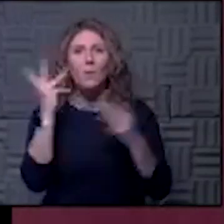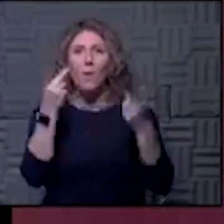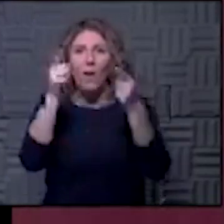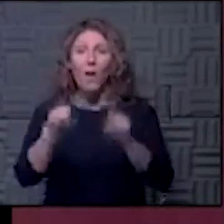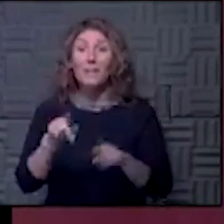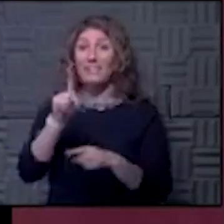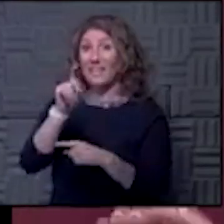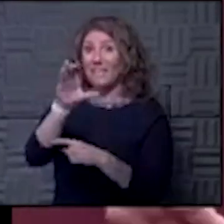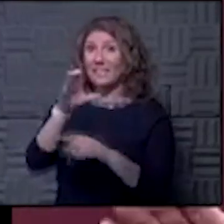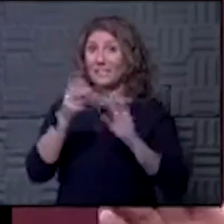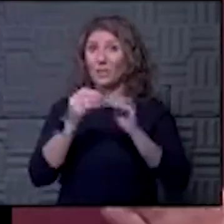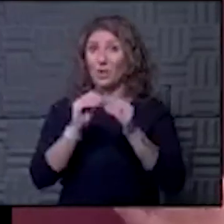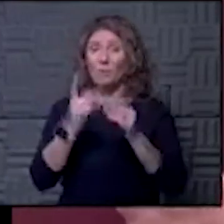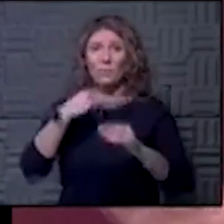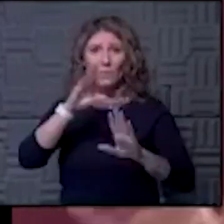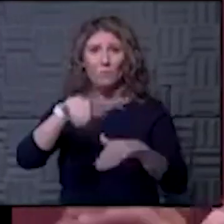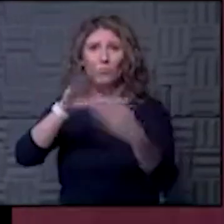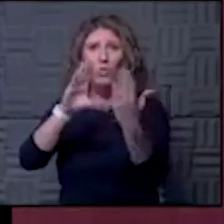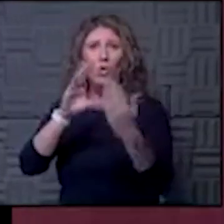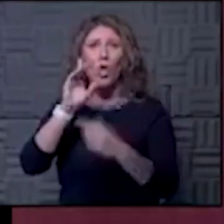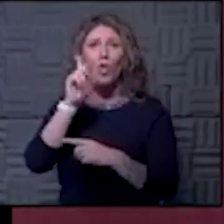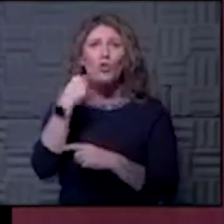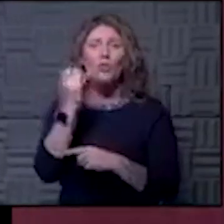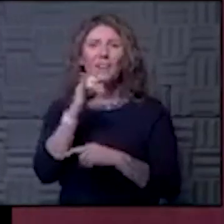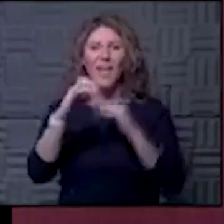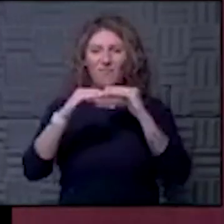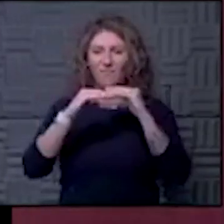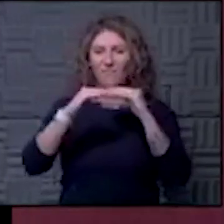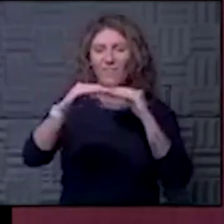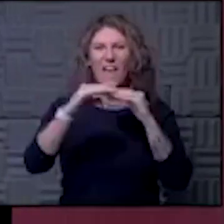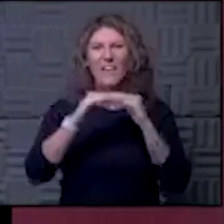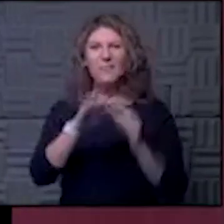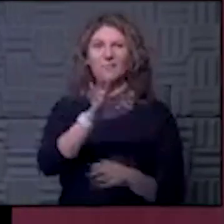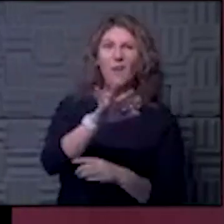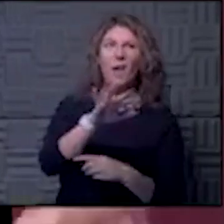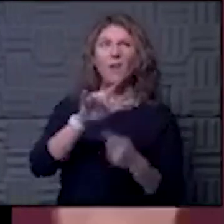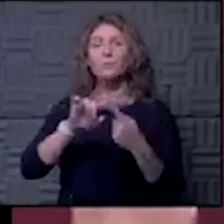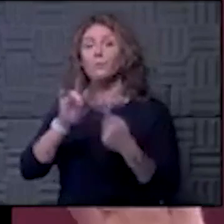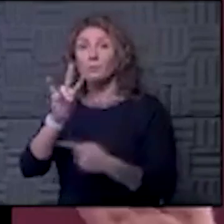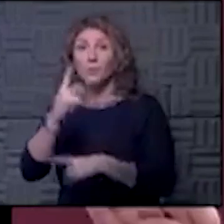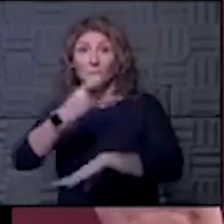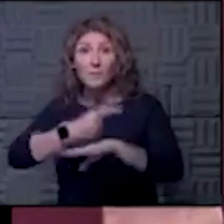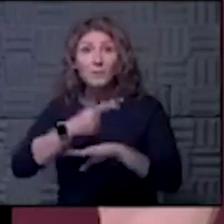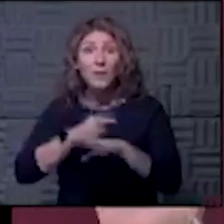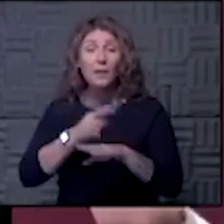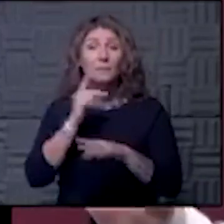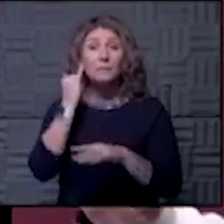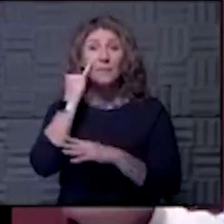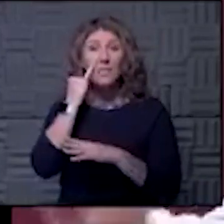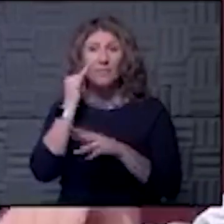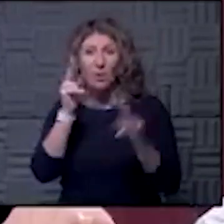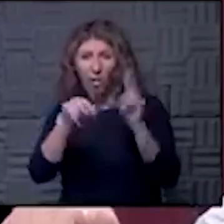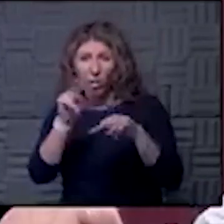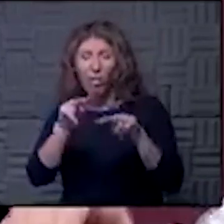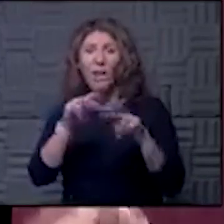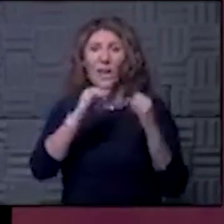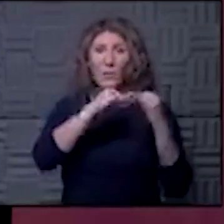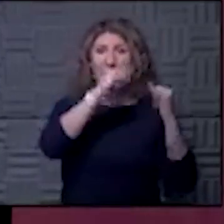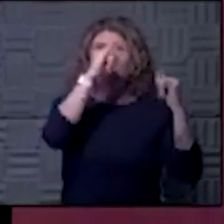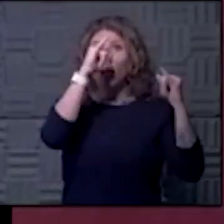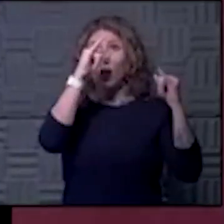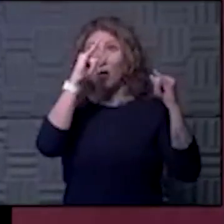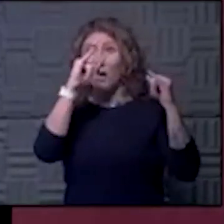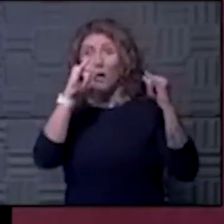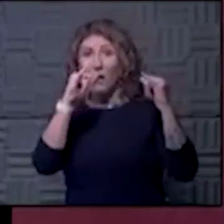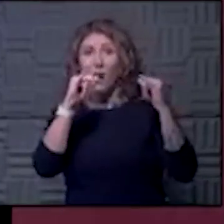City numbers, as we addressed, those look like they had flattened for 5 to 7 days, and even had if you look at it, was beginning to look like a hook, and the number was beginning to